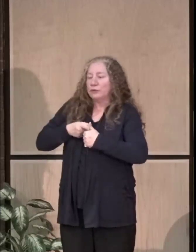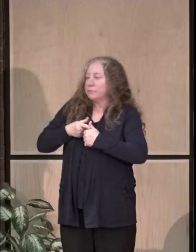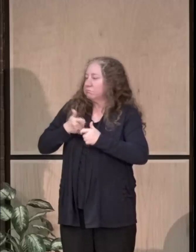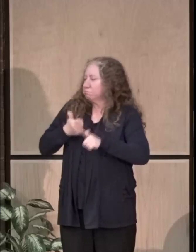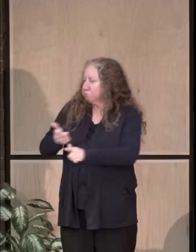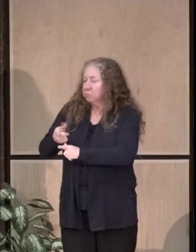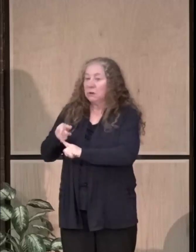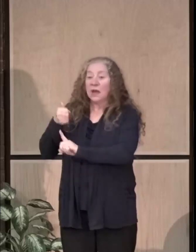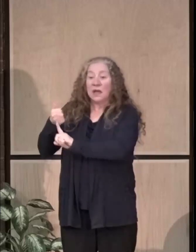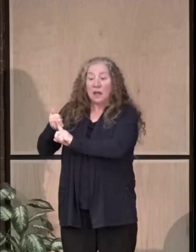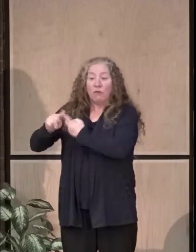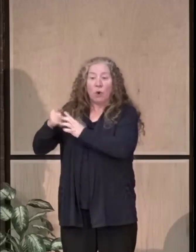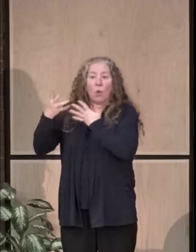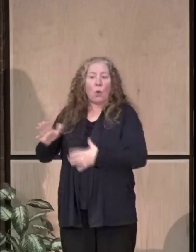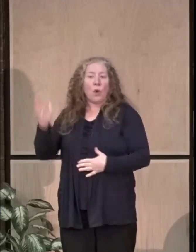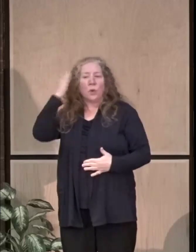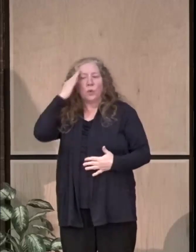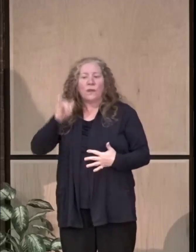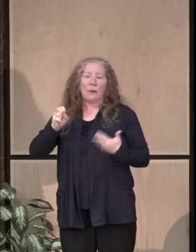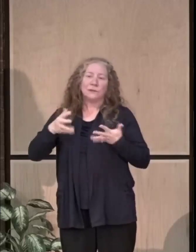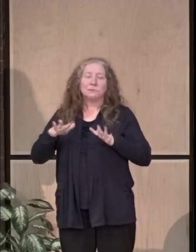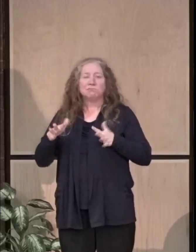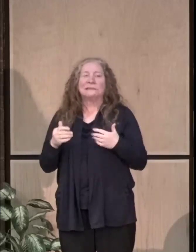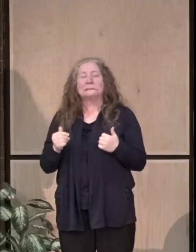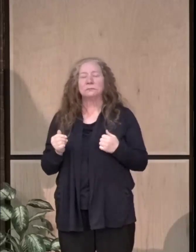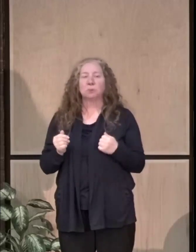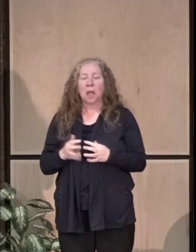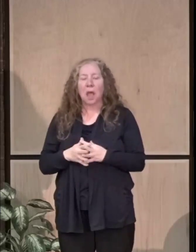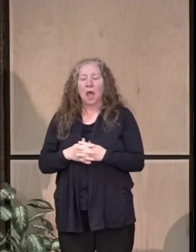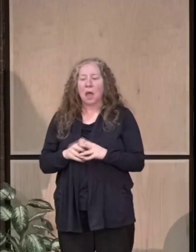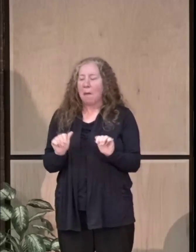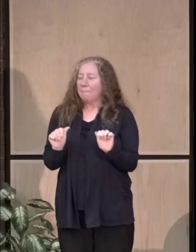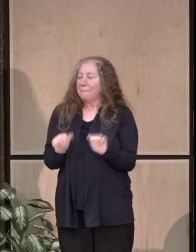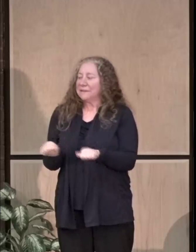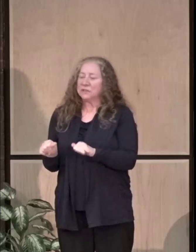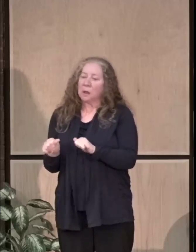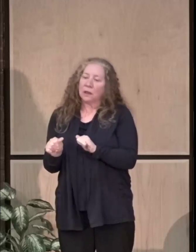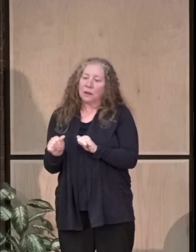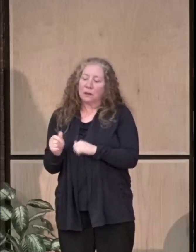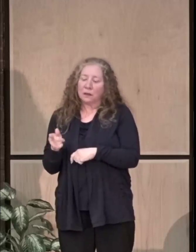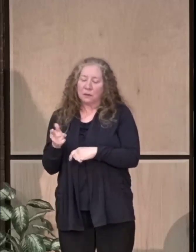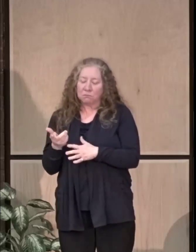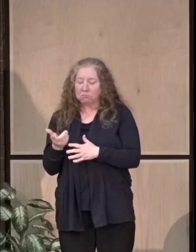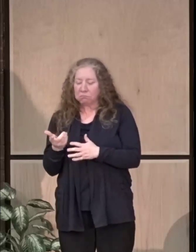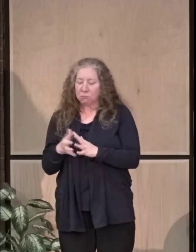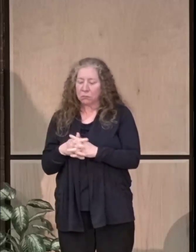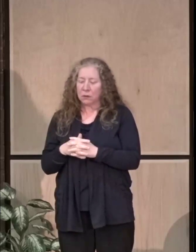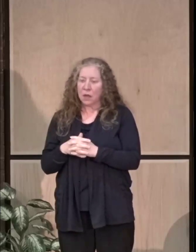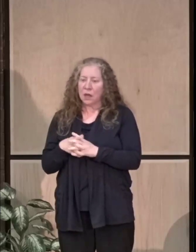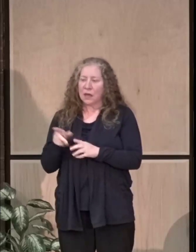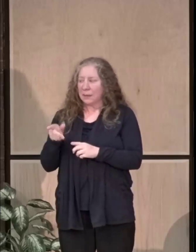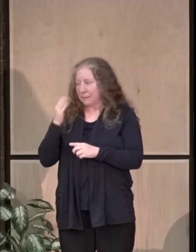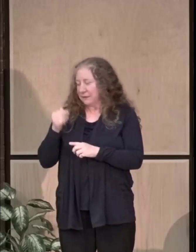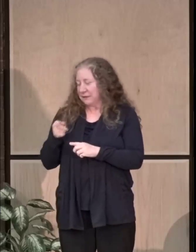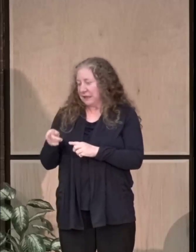already aware that that was a point of contention when he was speaking with, being on the